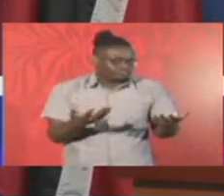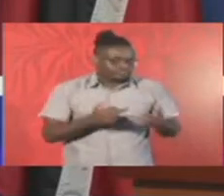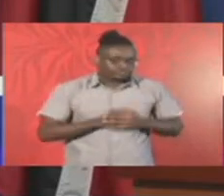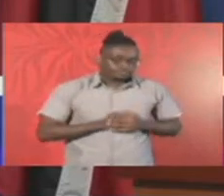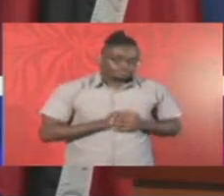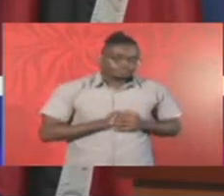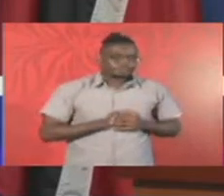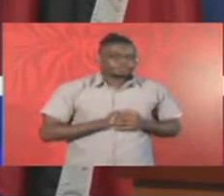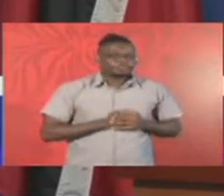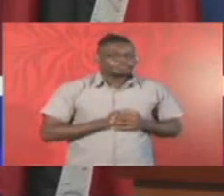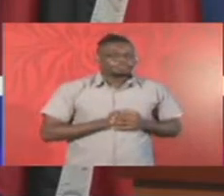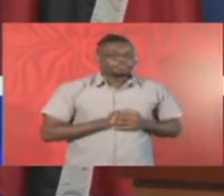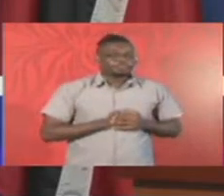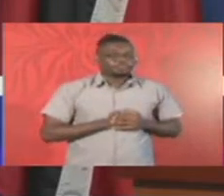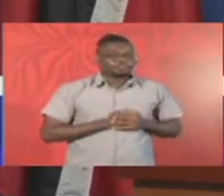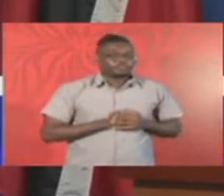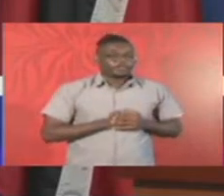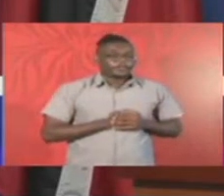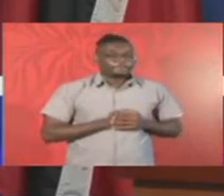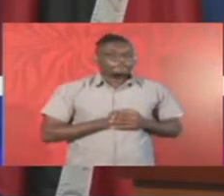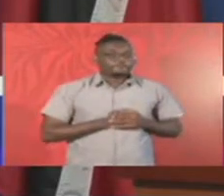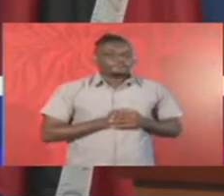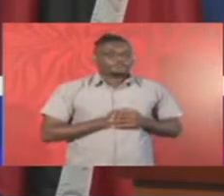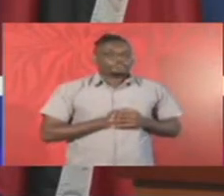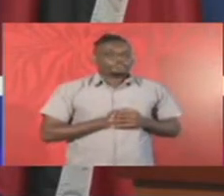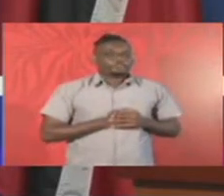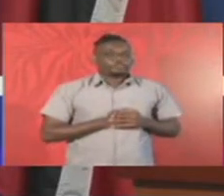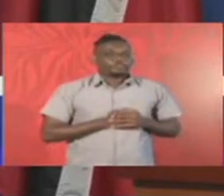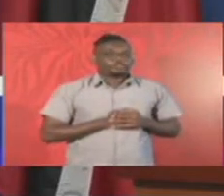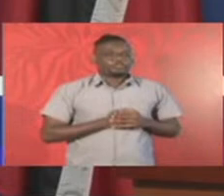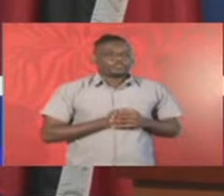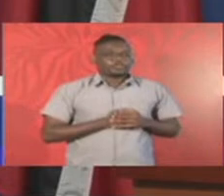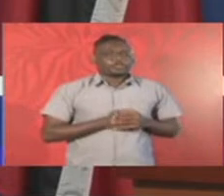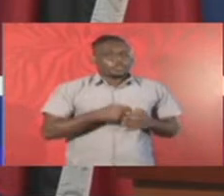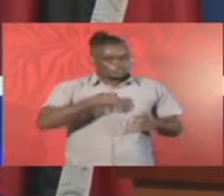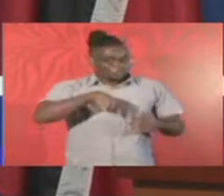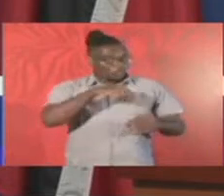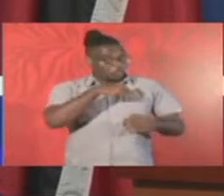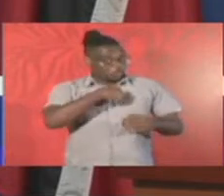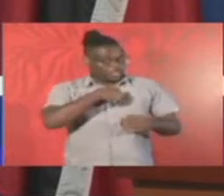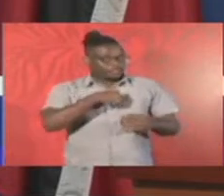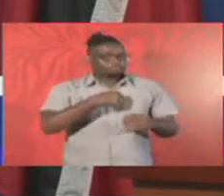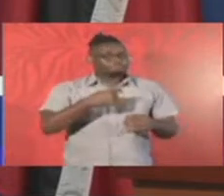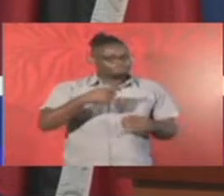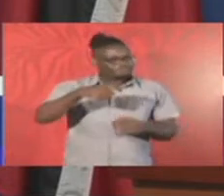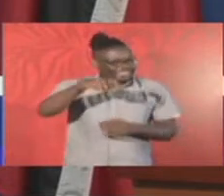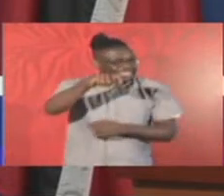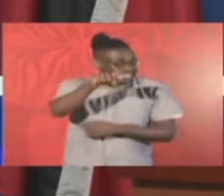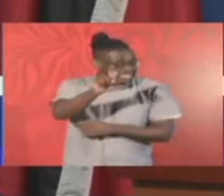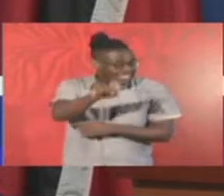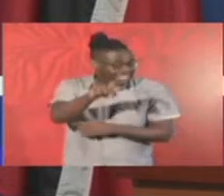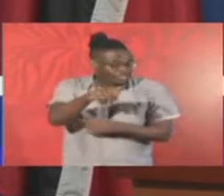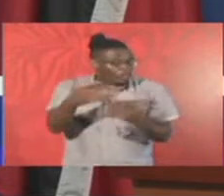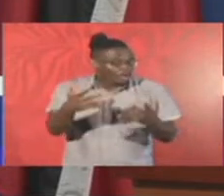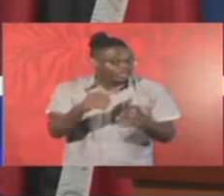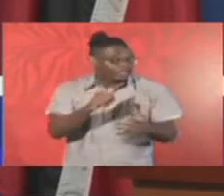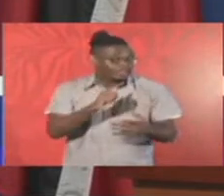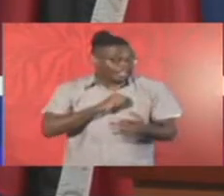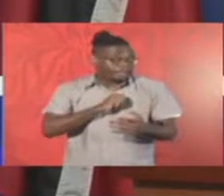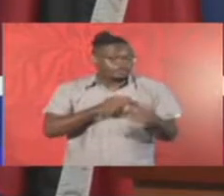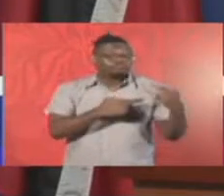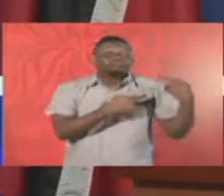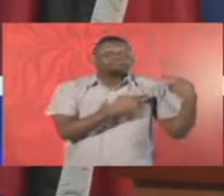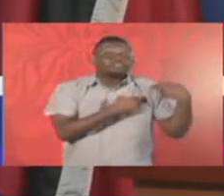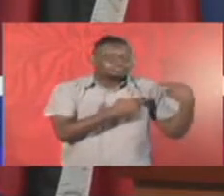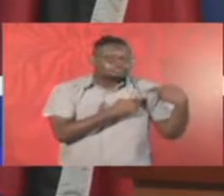It is for us on a personal level and on a national